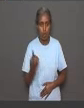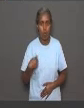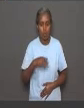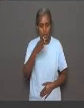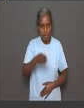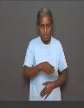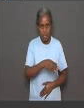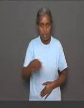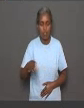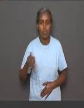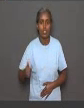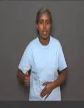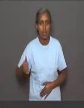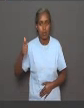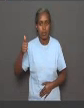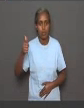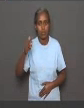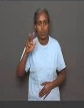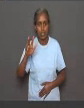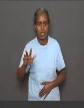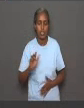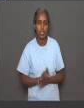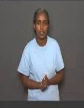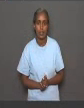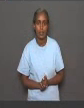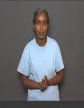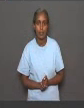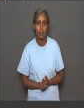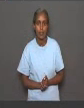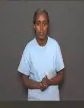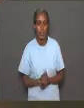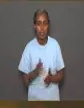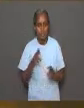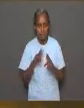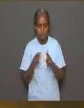Then we can draw our graph with the amplitude of 3.